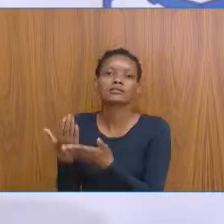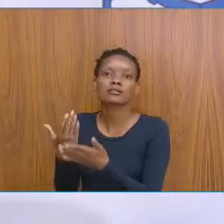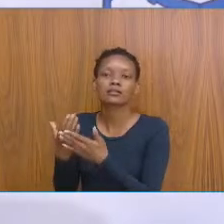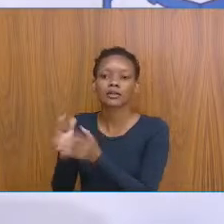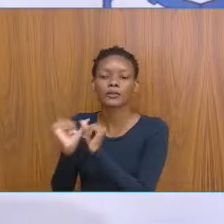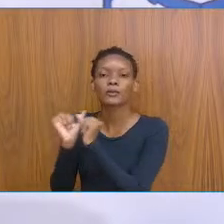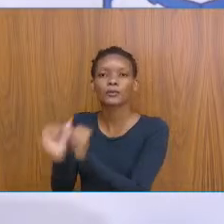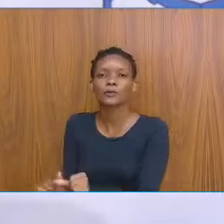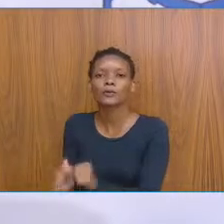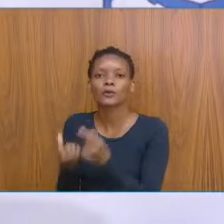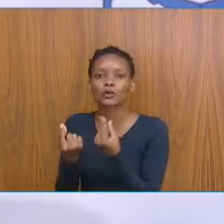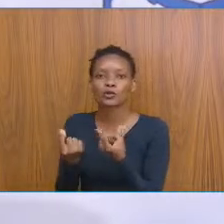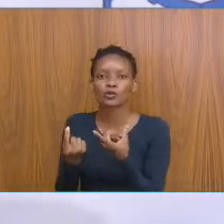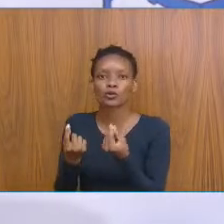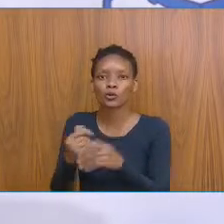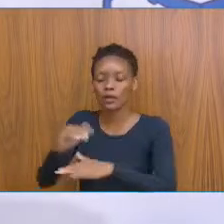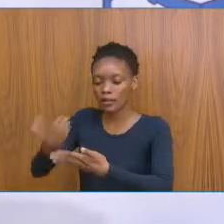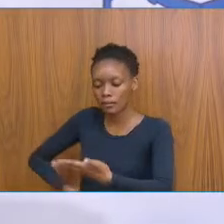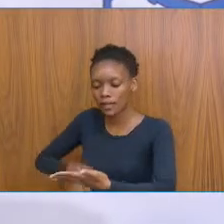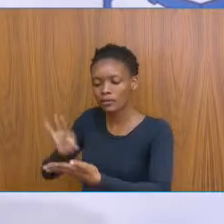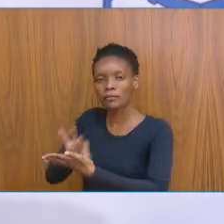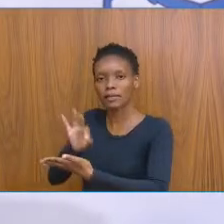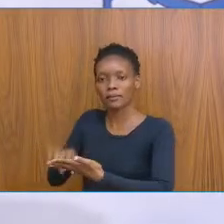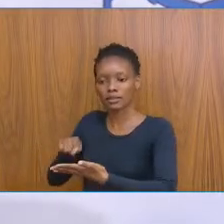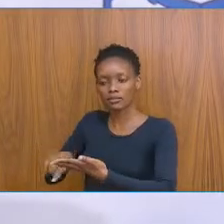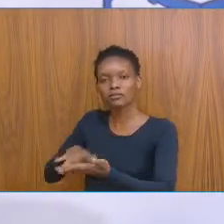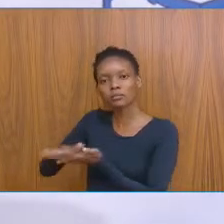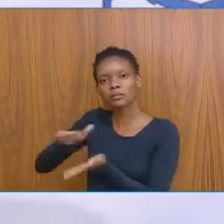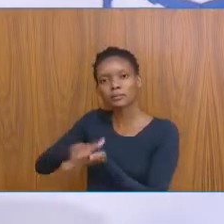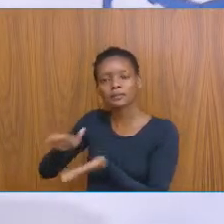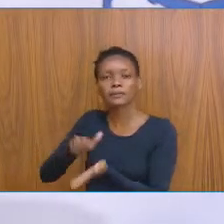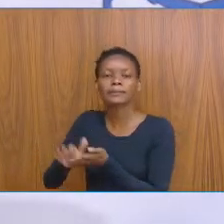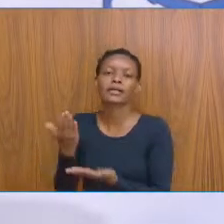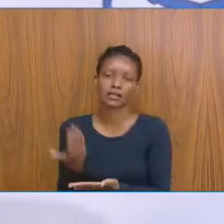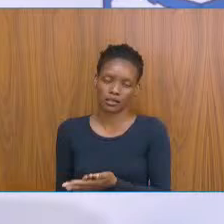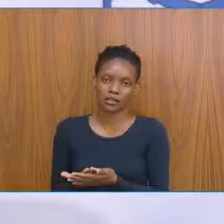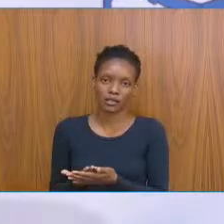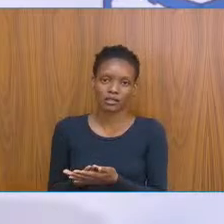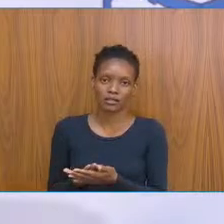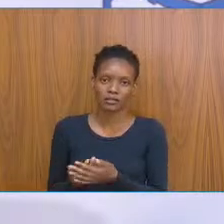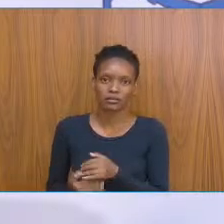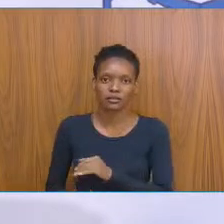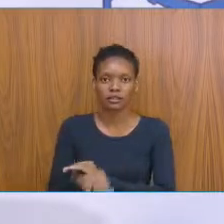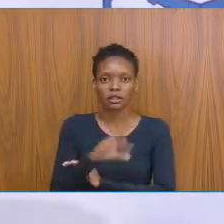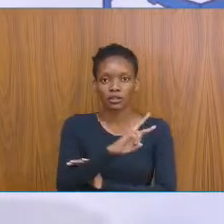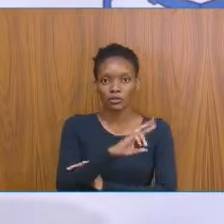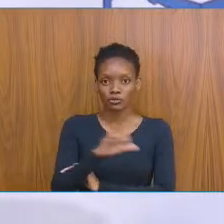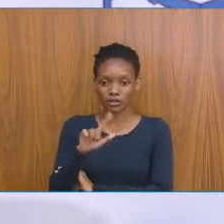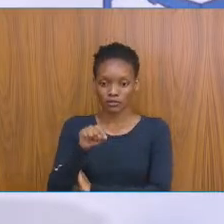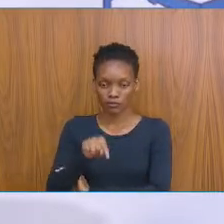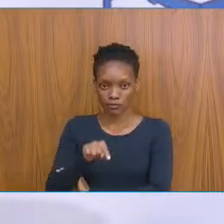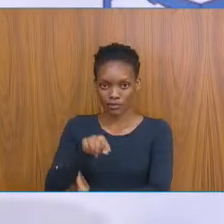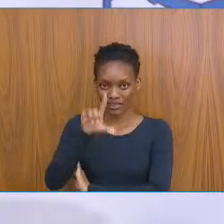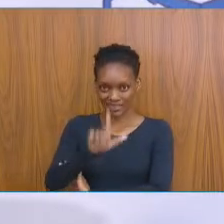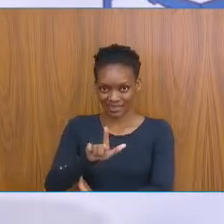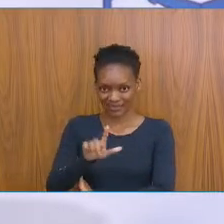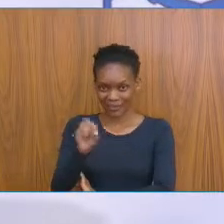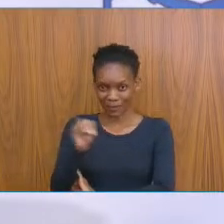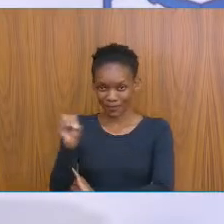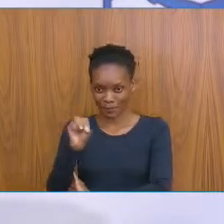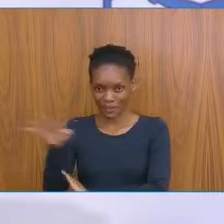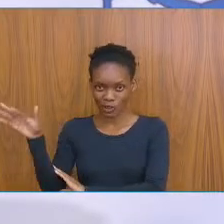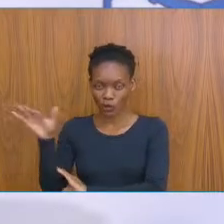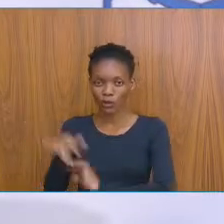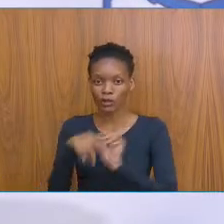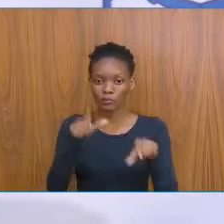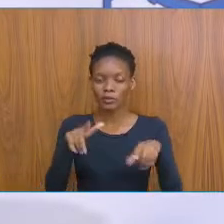the printing of ballot papers for the election. The 27.79 million registered